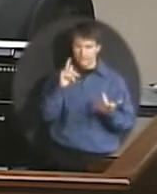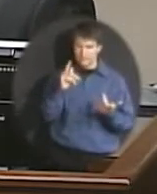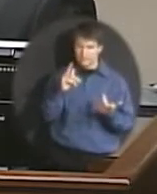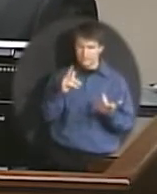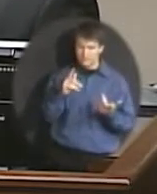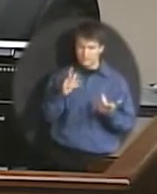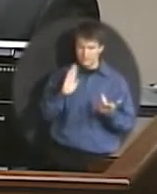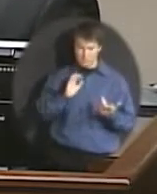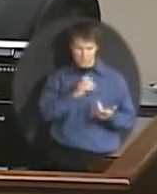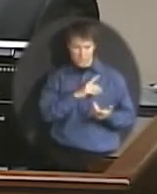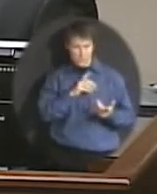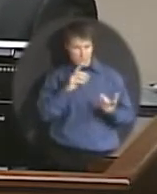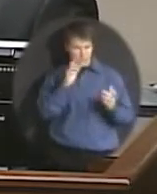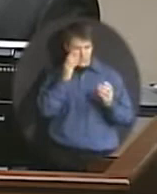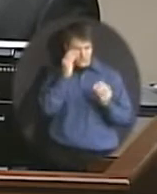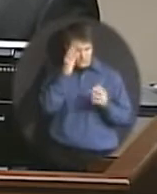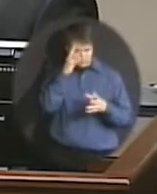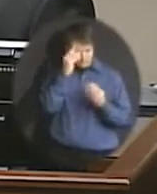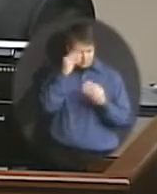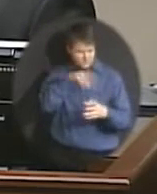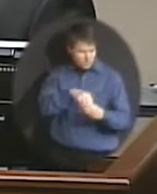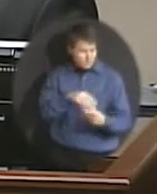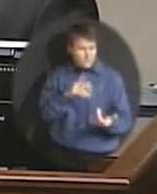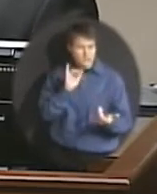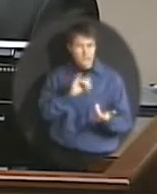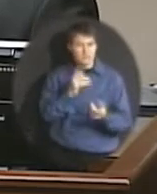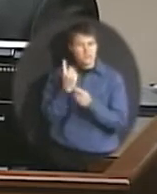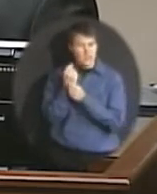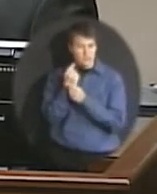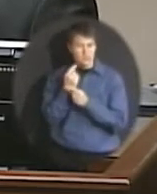board input, similar to last year as we get into the fall.